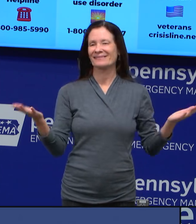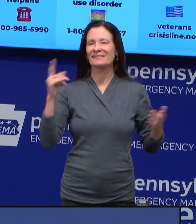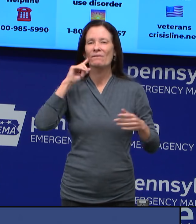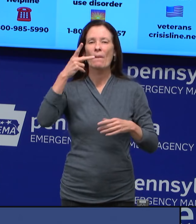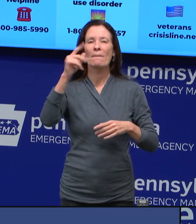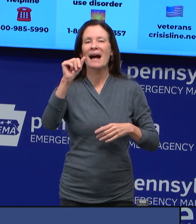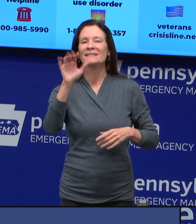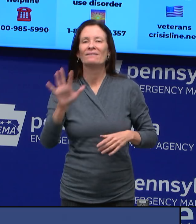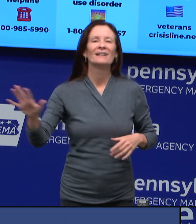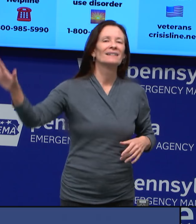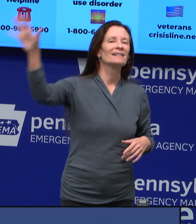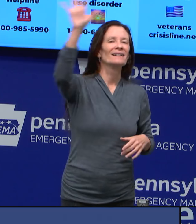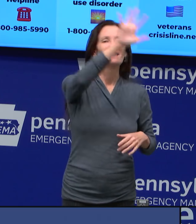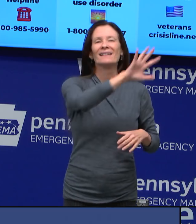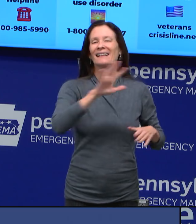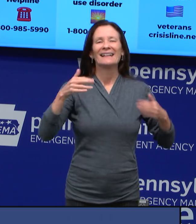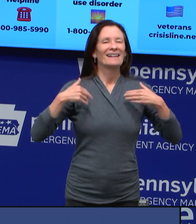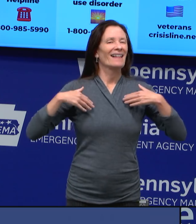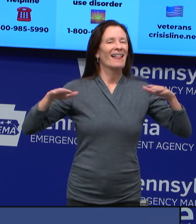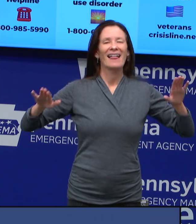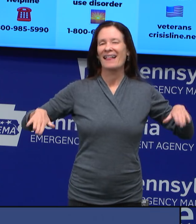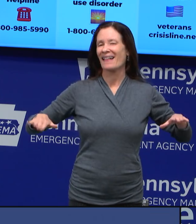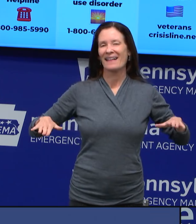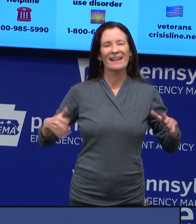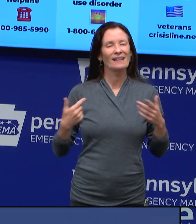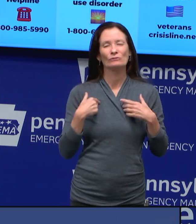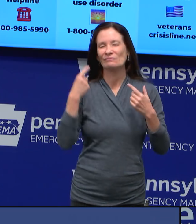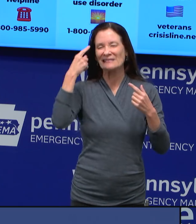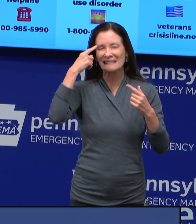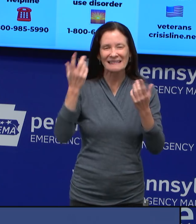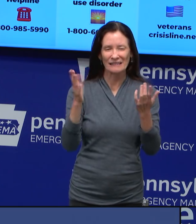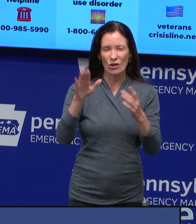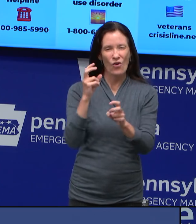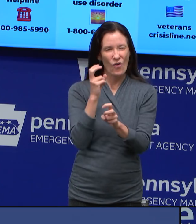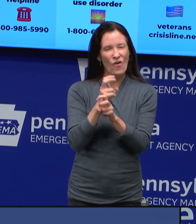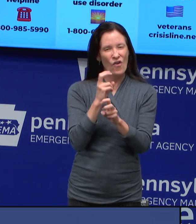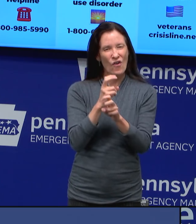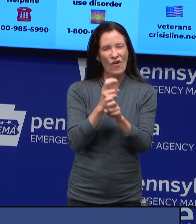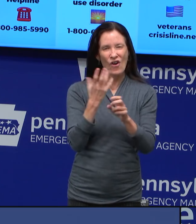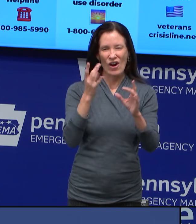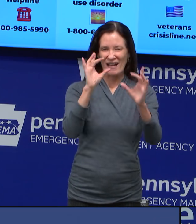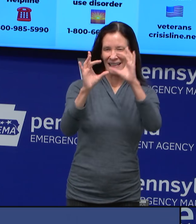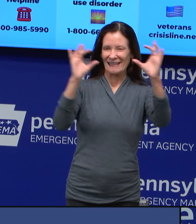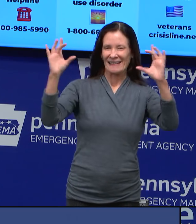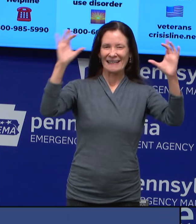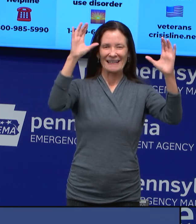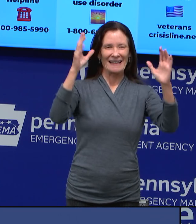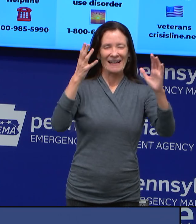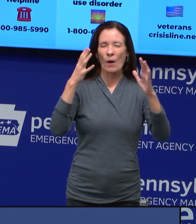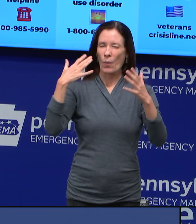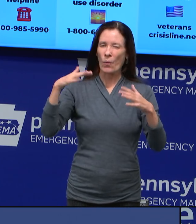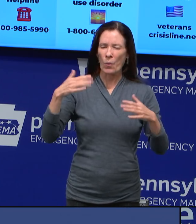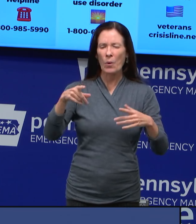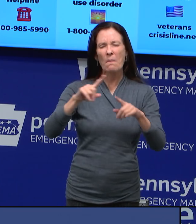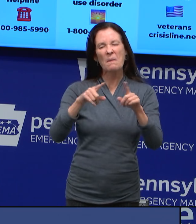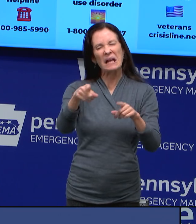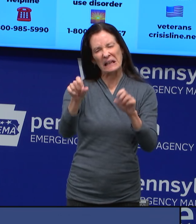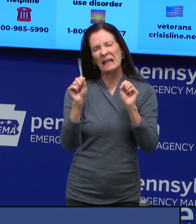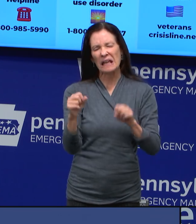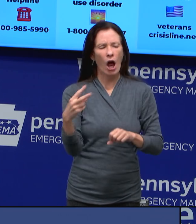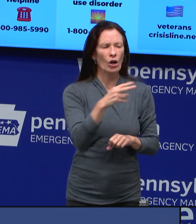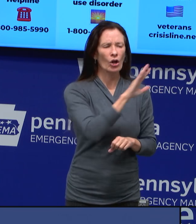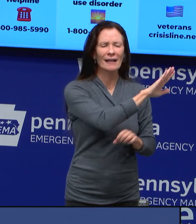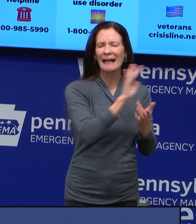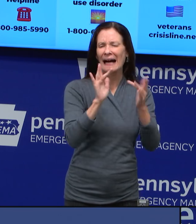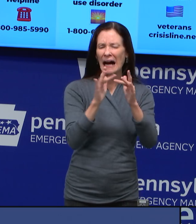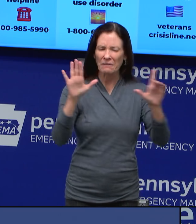county-specific map about that. People can actually calculate it off the data on our website. From 6ABC, under the governor's plan,